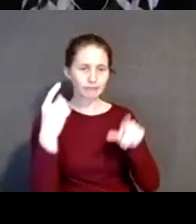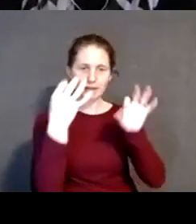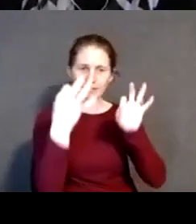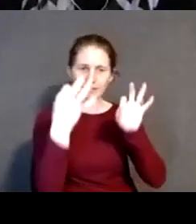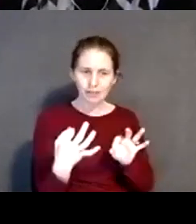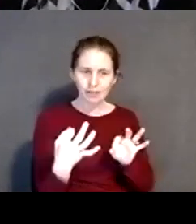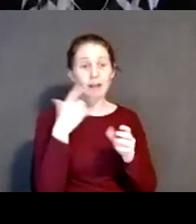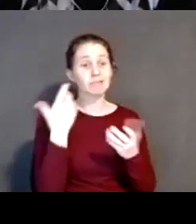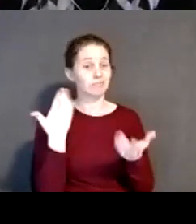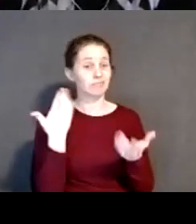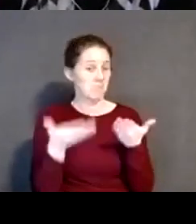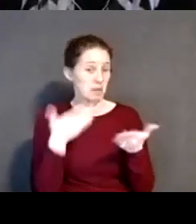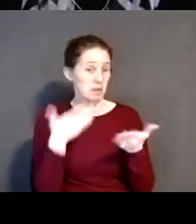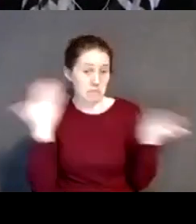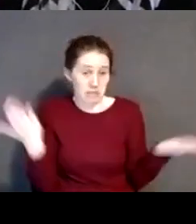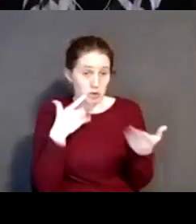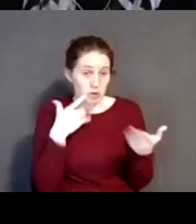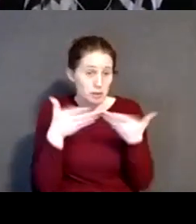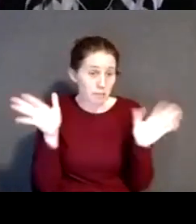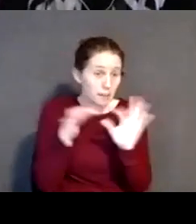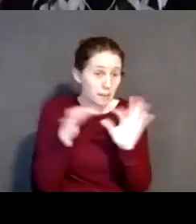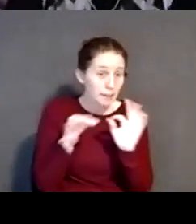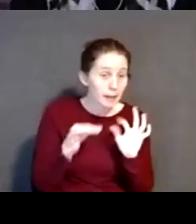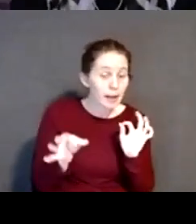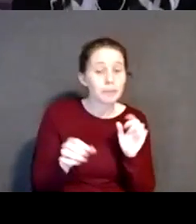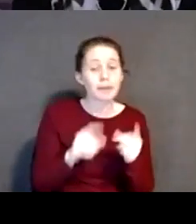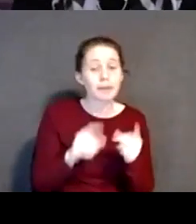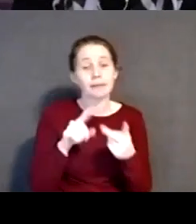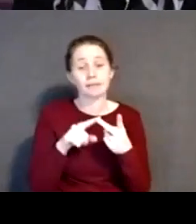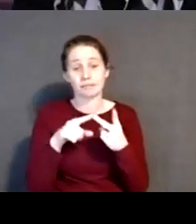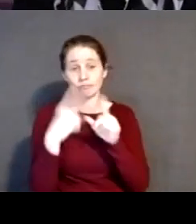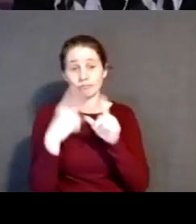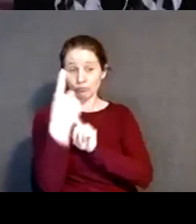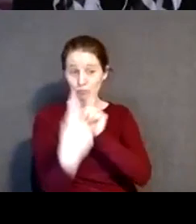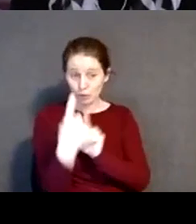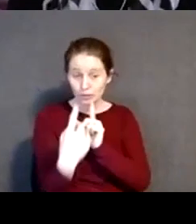comment, whether it is in person.